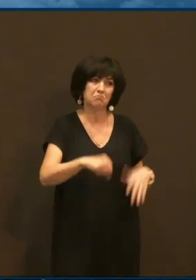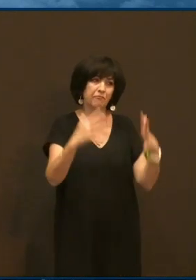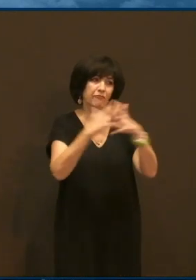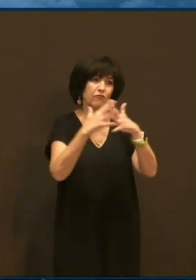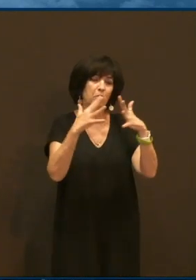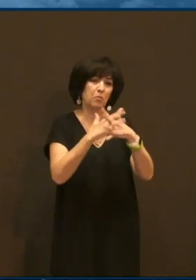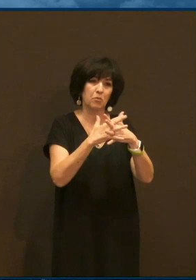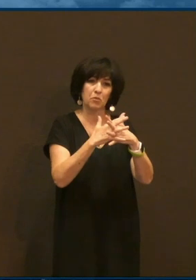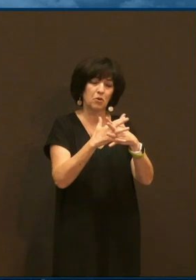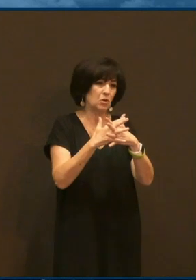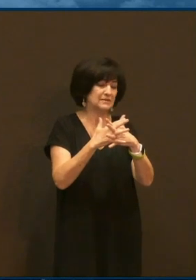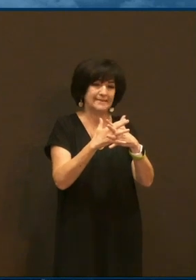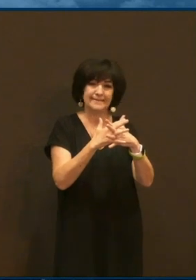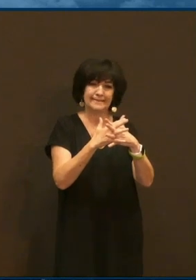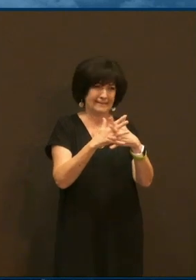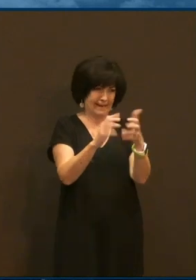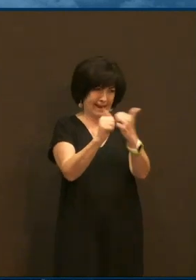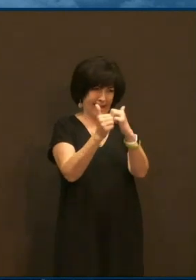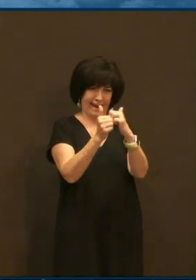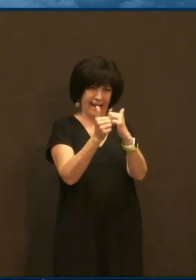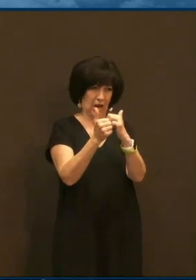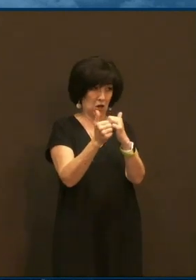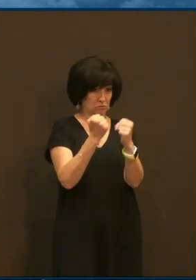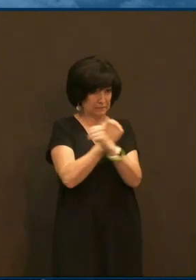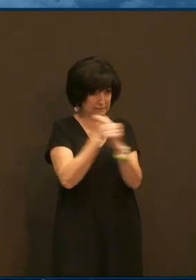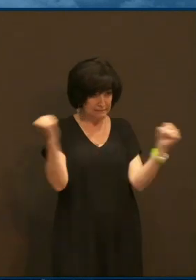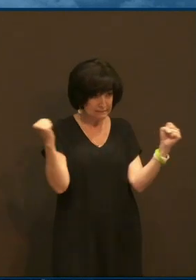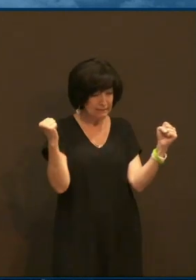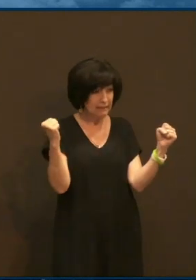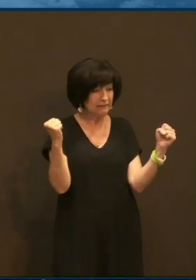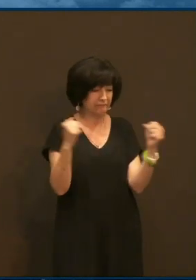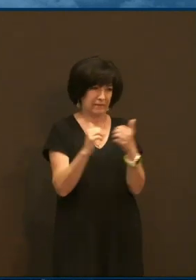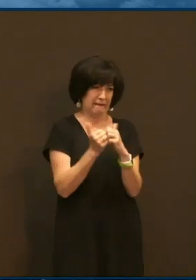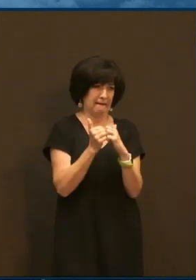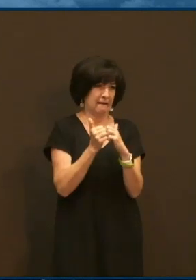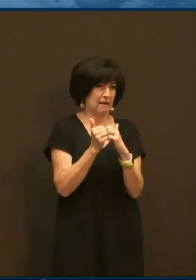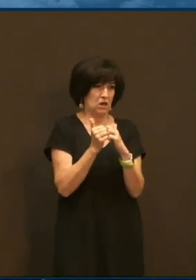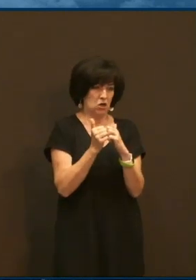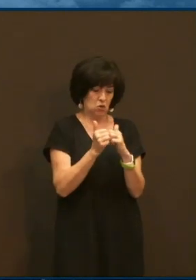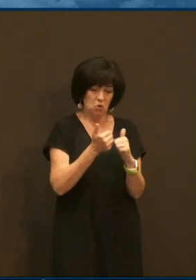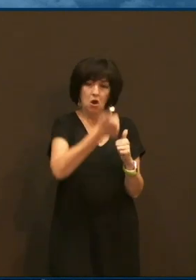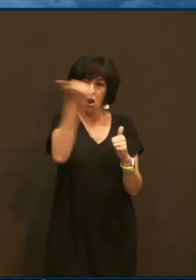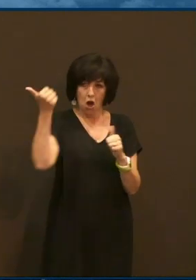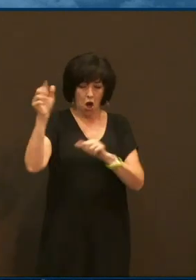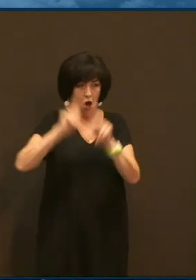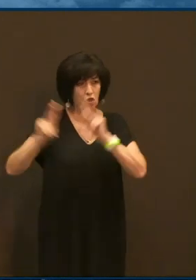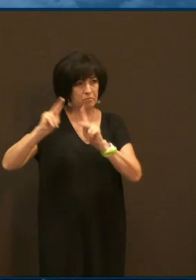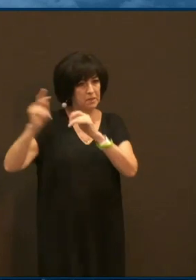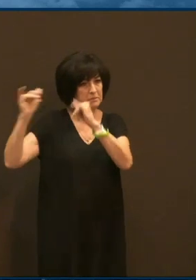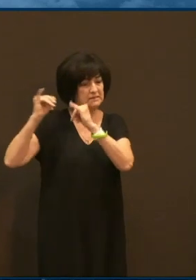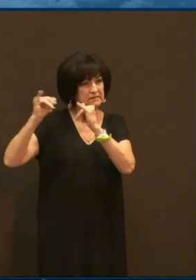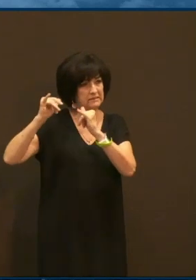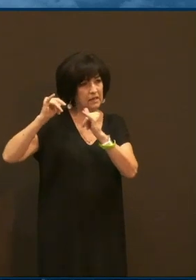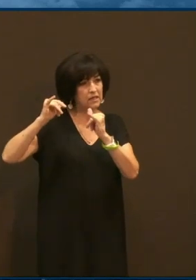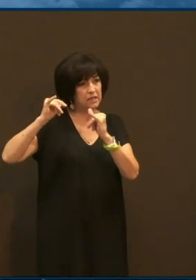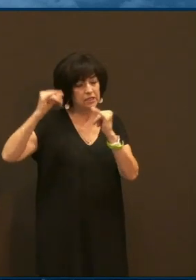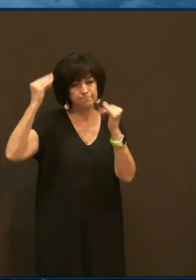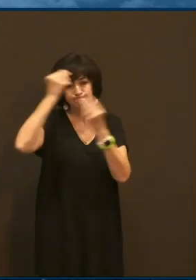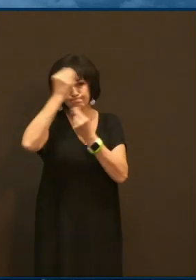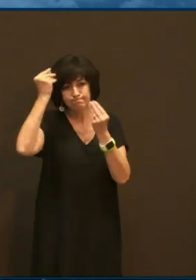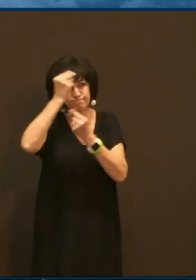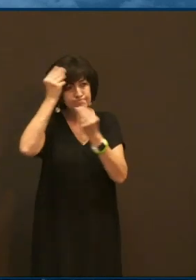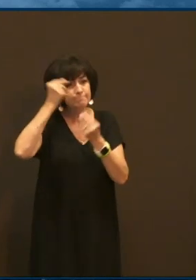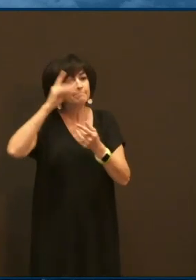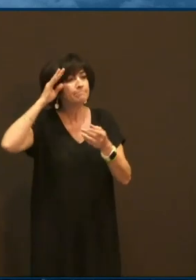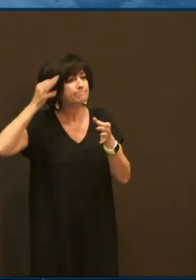I just don't know how you do it in a way that's safe. There are other people who are looking at that question. We'll continue to look at it with respect to